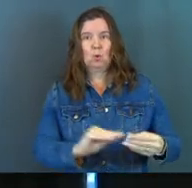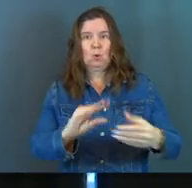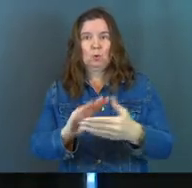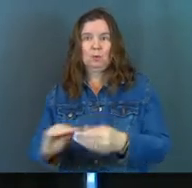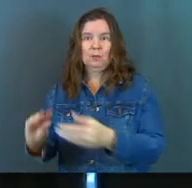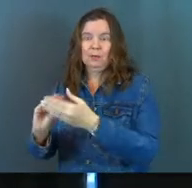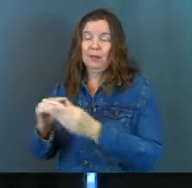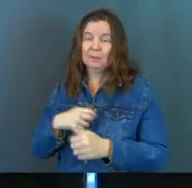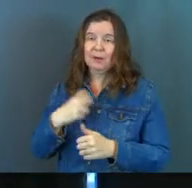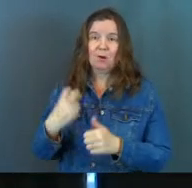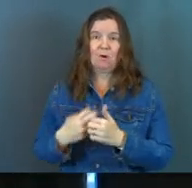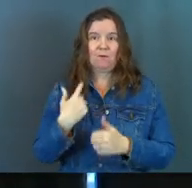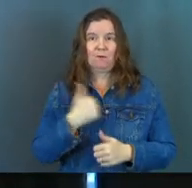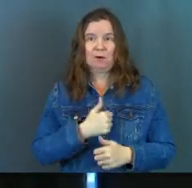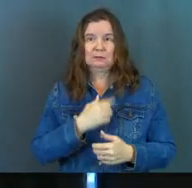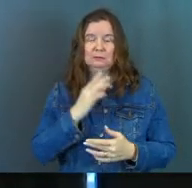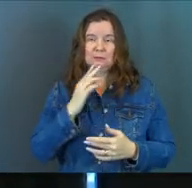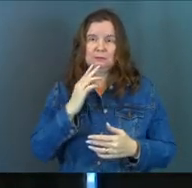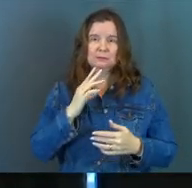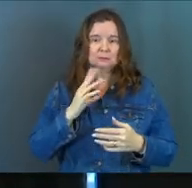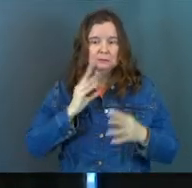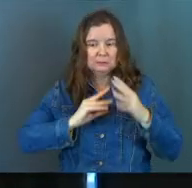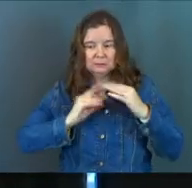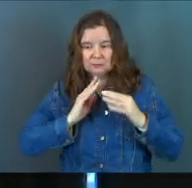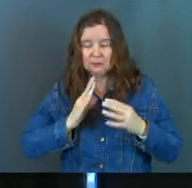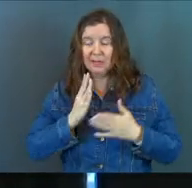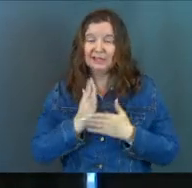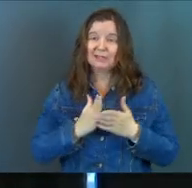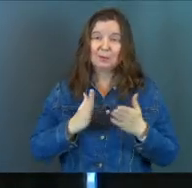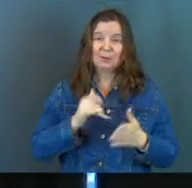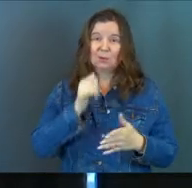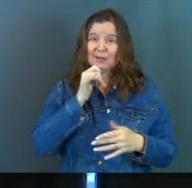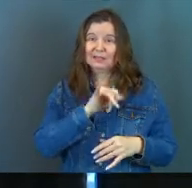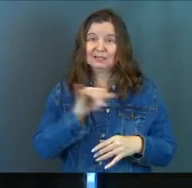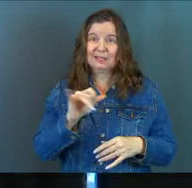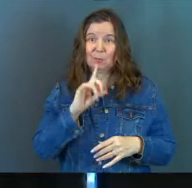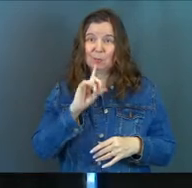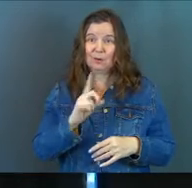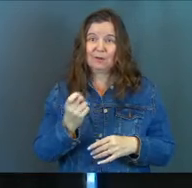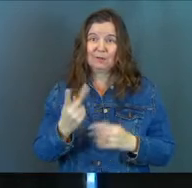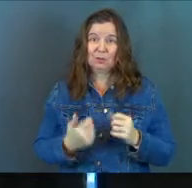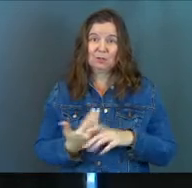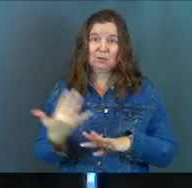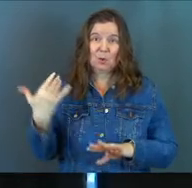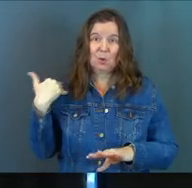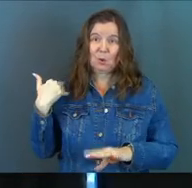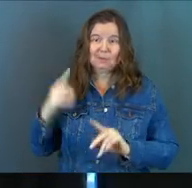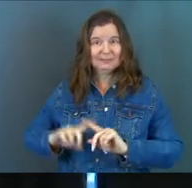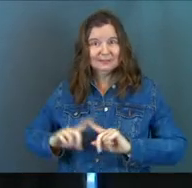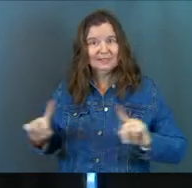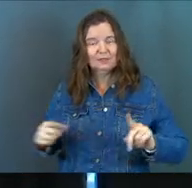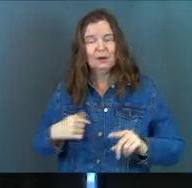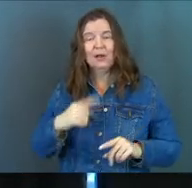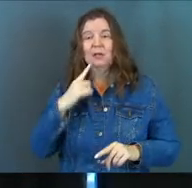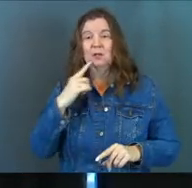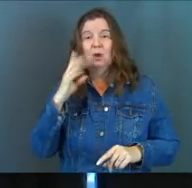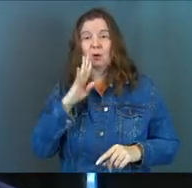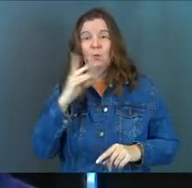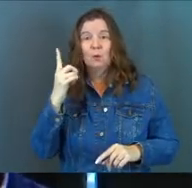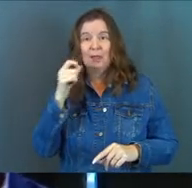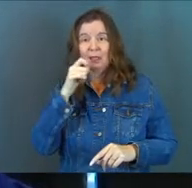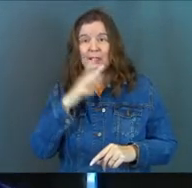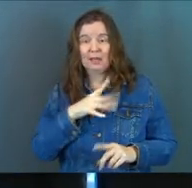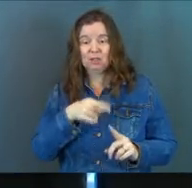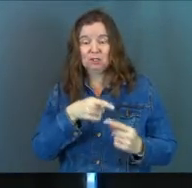been tough on us, and we're not in some ways in the same spot where we were a few years ago. I talked to one lady,